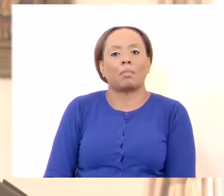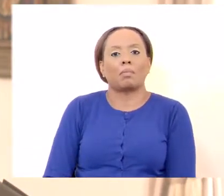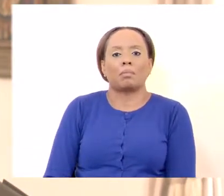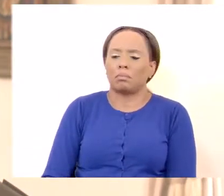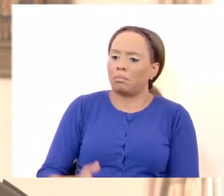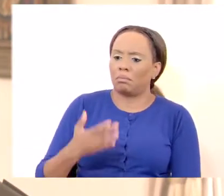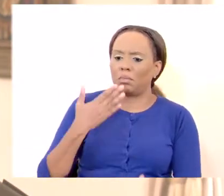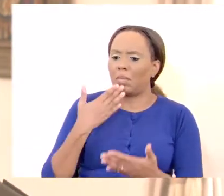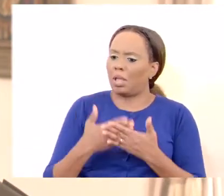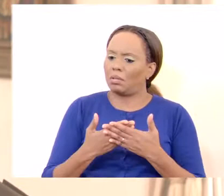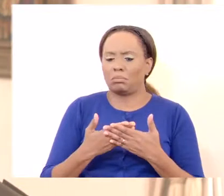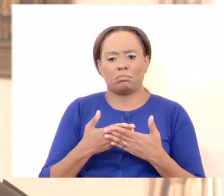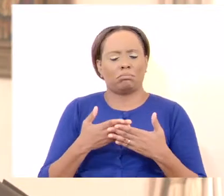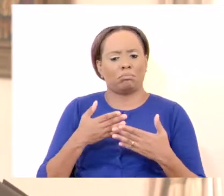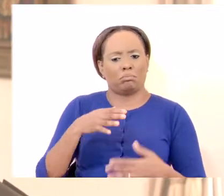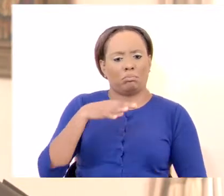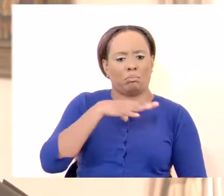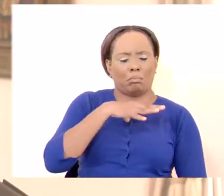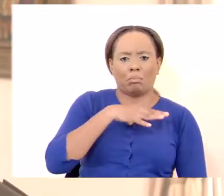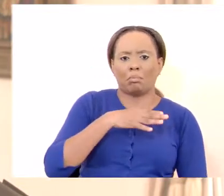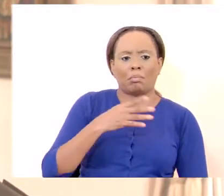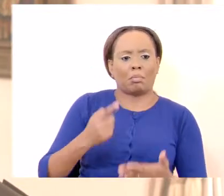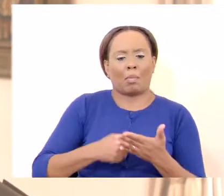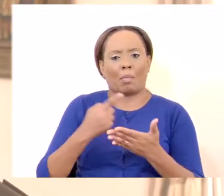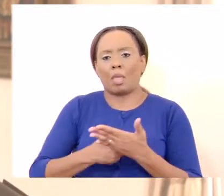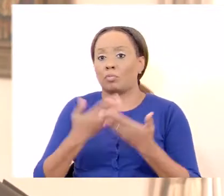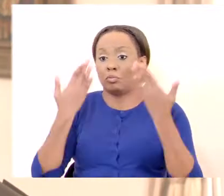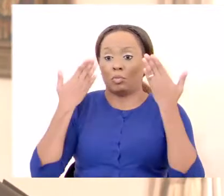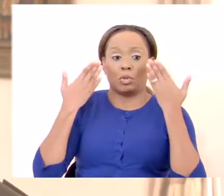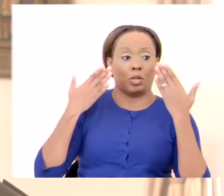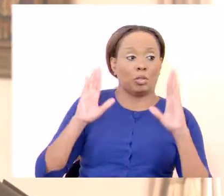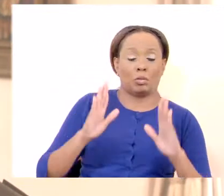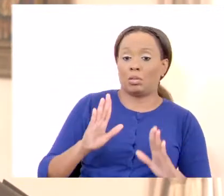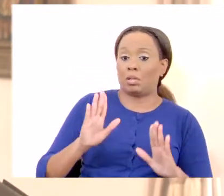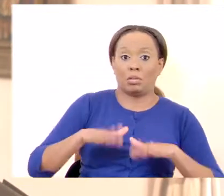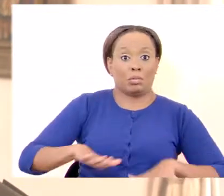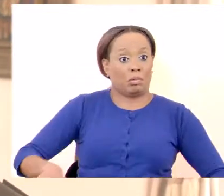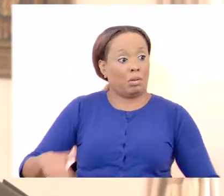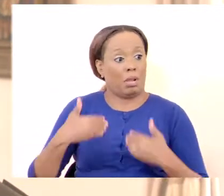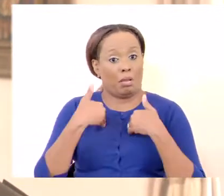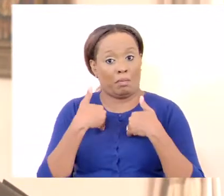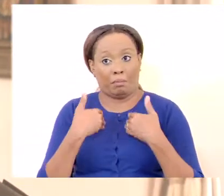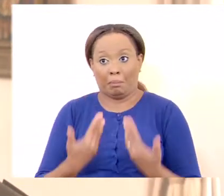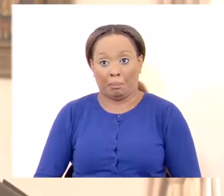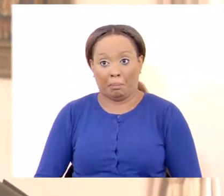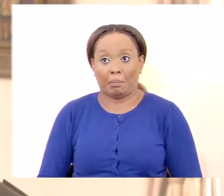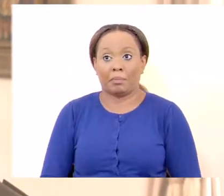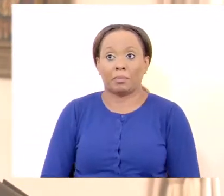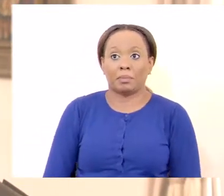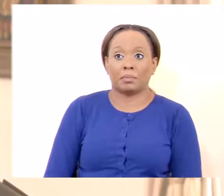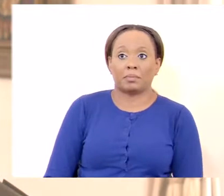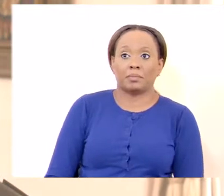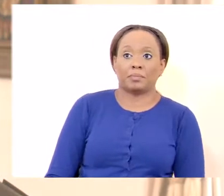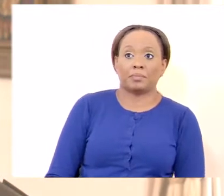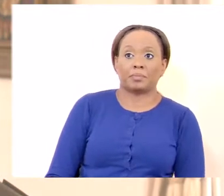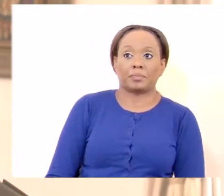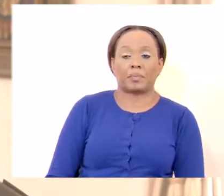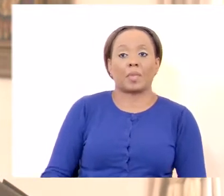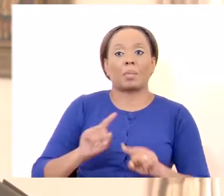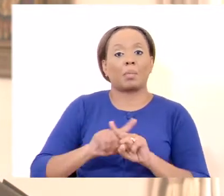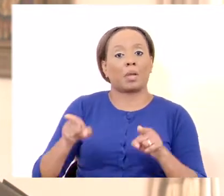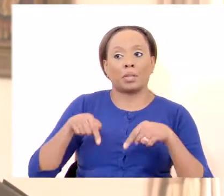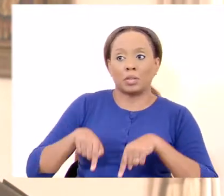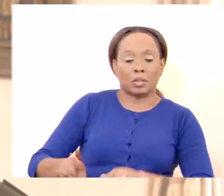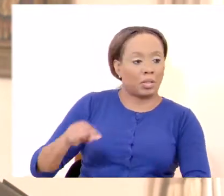sometimes so well we are not aware that they even are infected. We do know, however, that during that